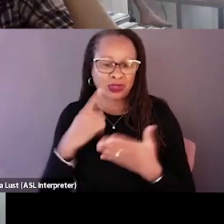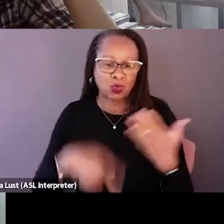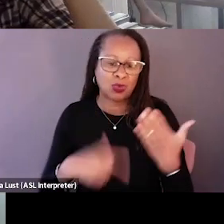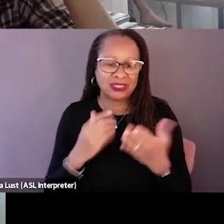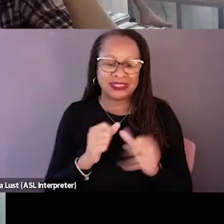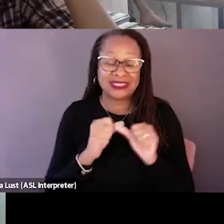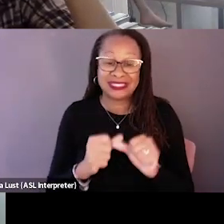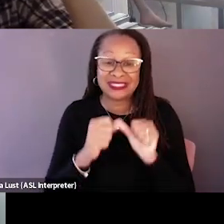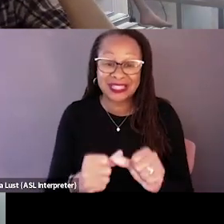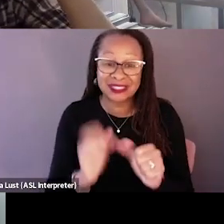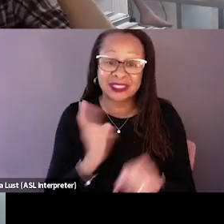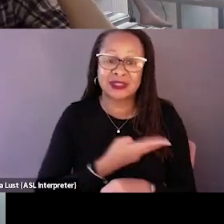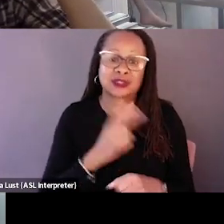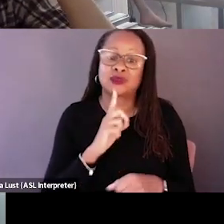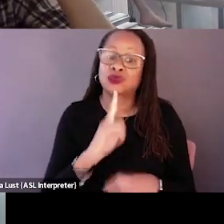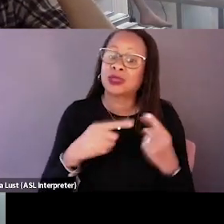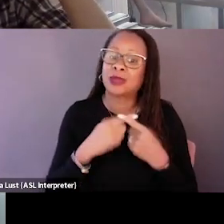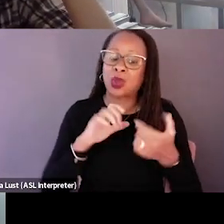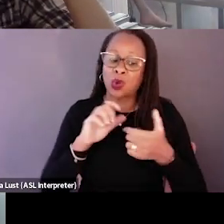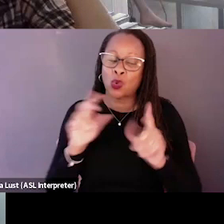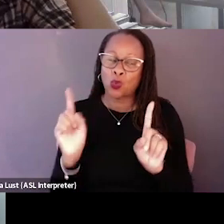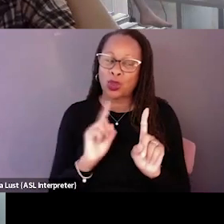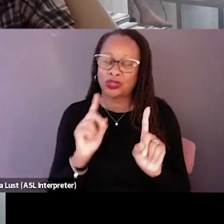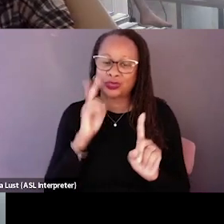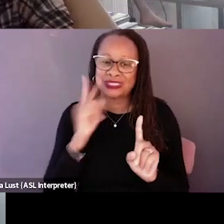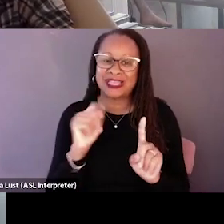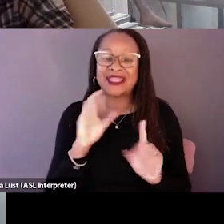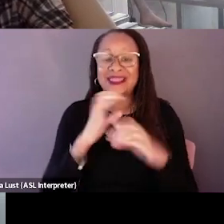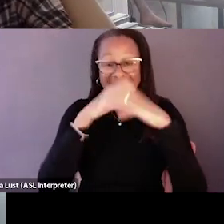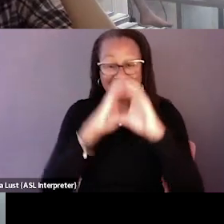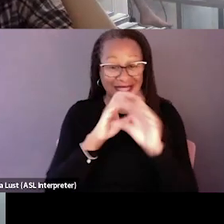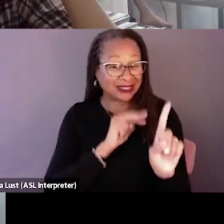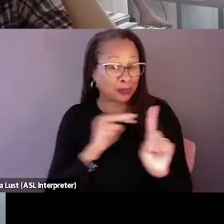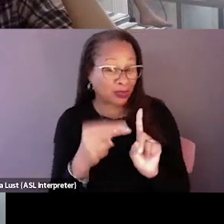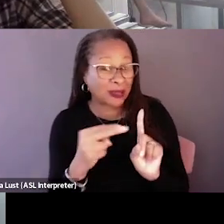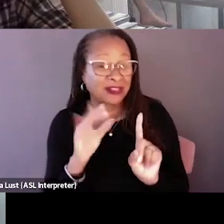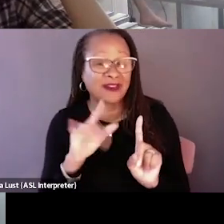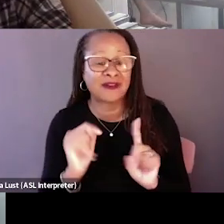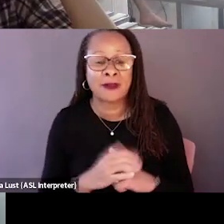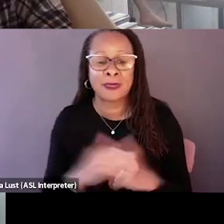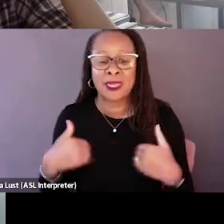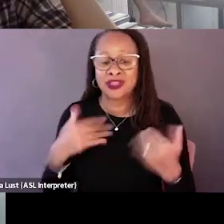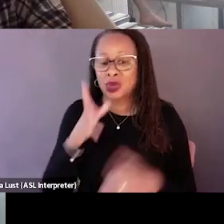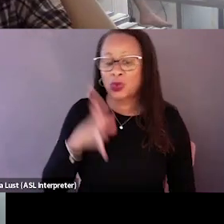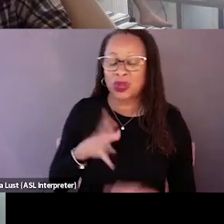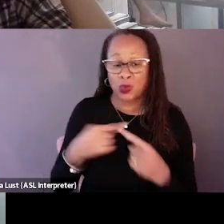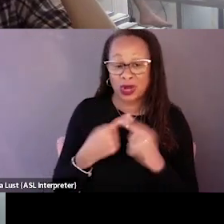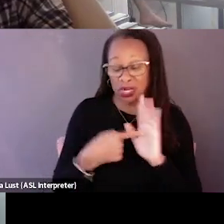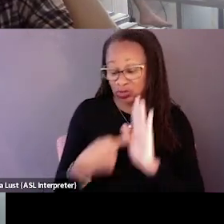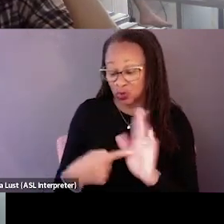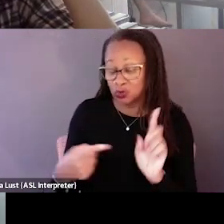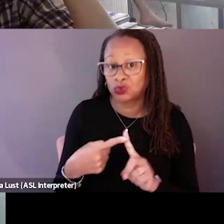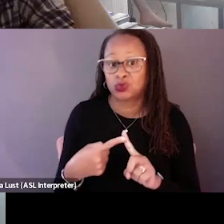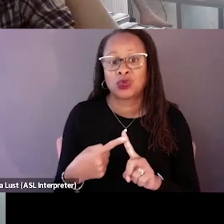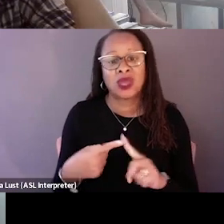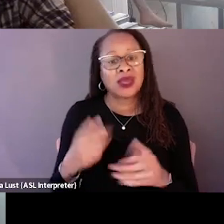us. So it's really about the lens, right? Young women, even when I showed this to